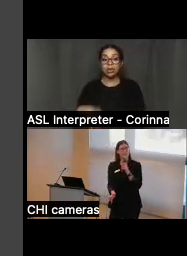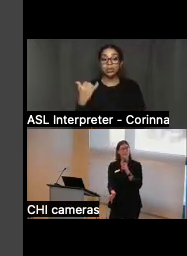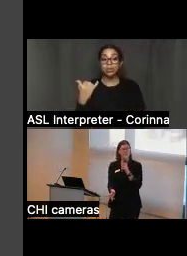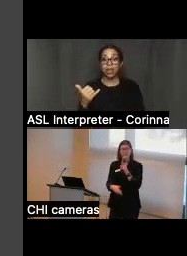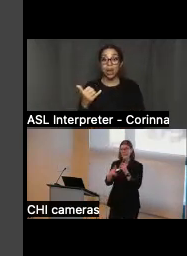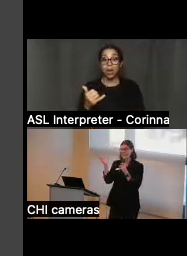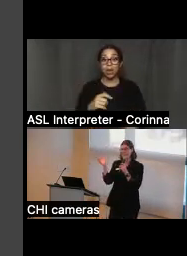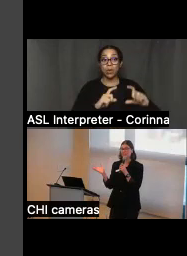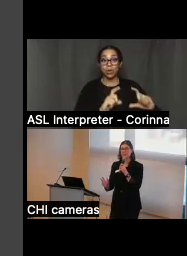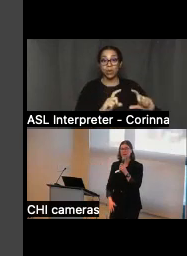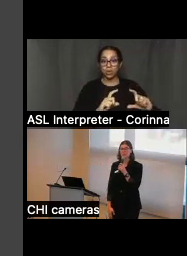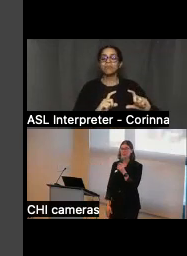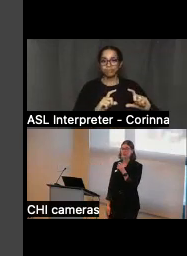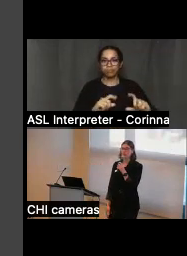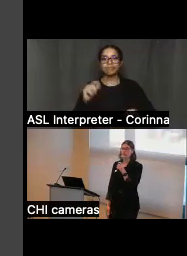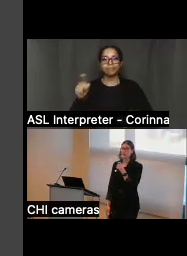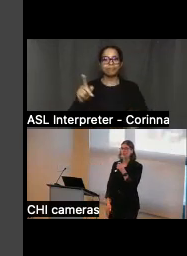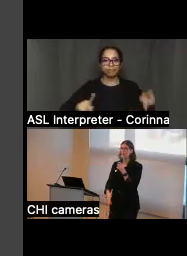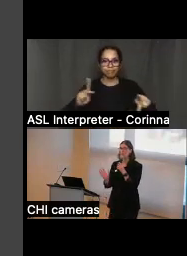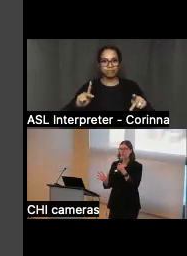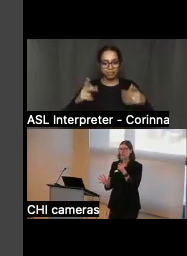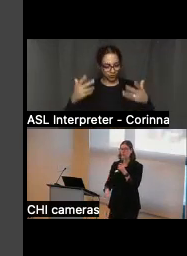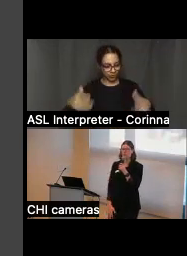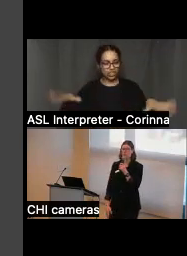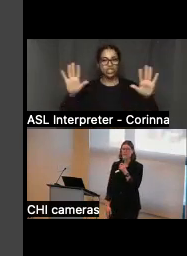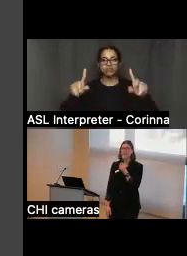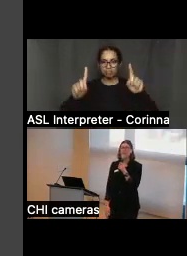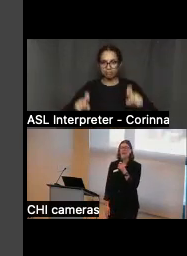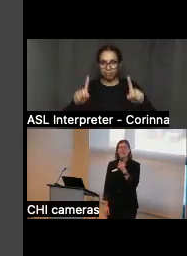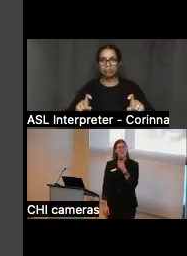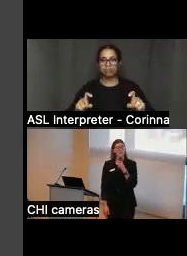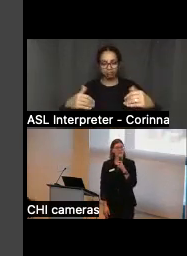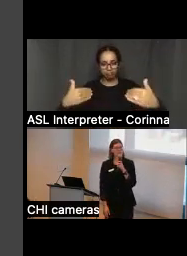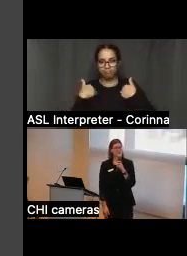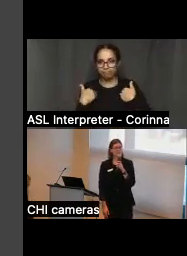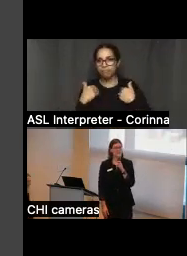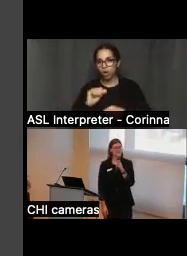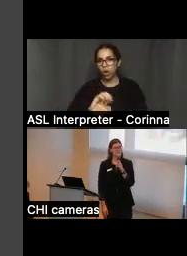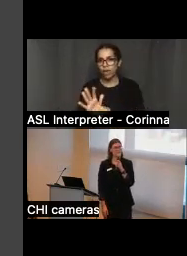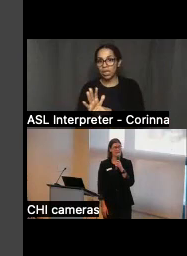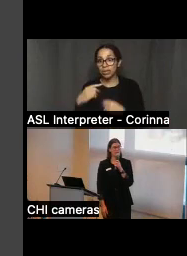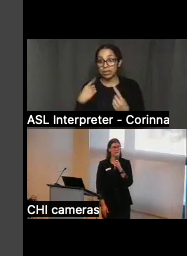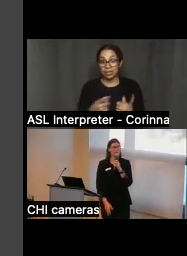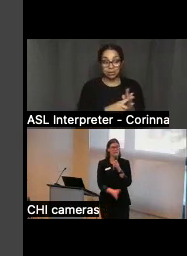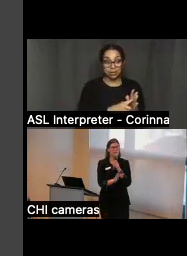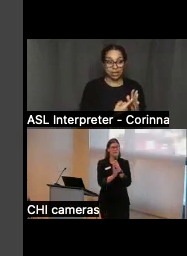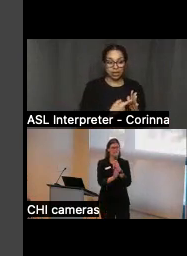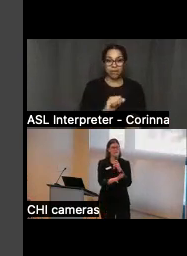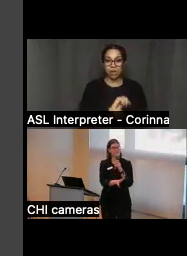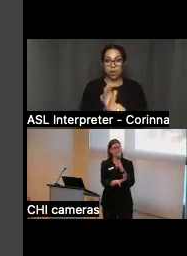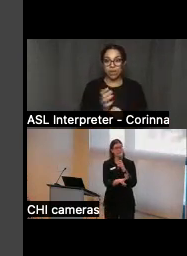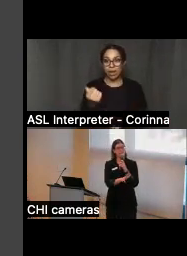those who reported that they tested positive for COVID at some point since the beginning of the COVID-19 pandemic. And we found